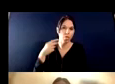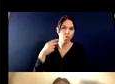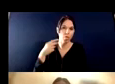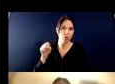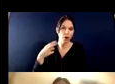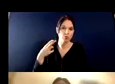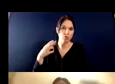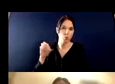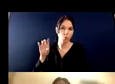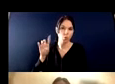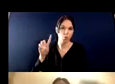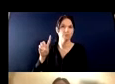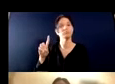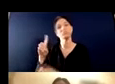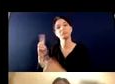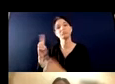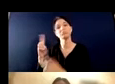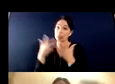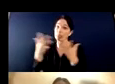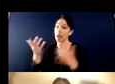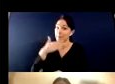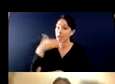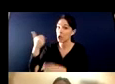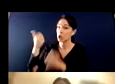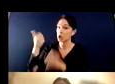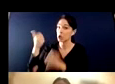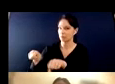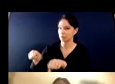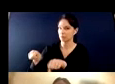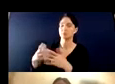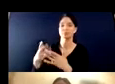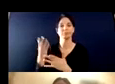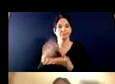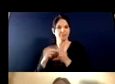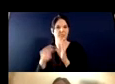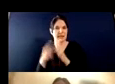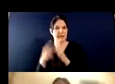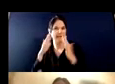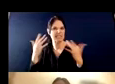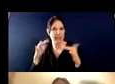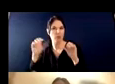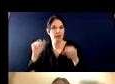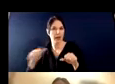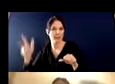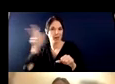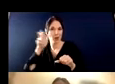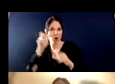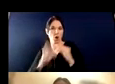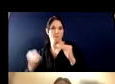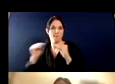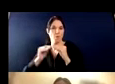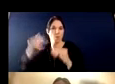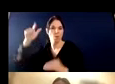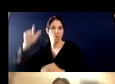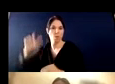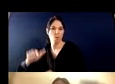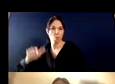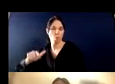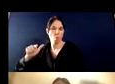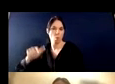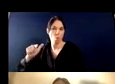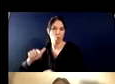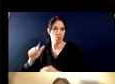much better, meaning they can be heard, sound can be heard at much lower volumes when presented through bone